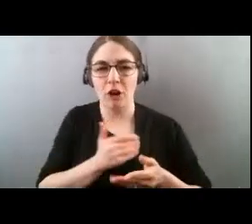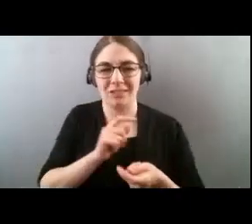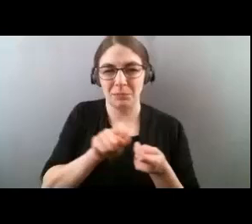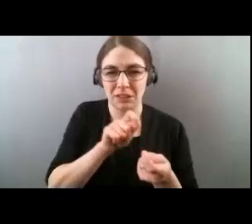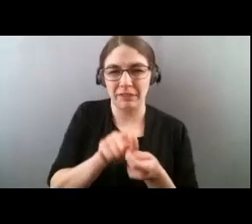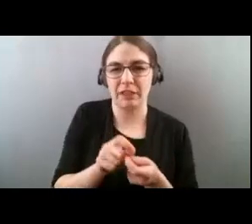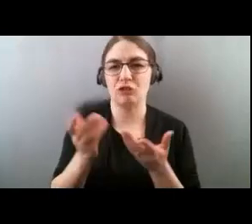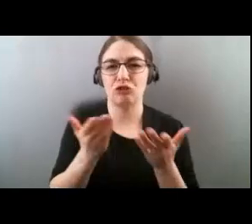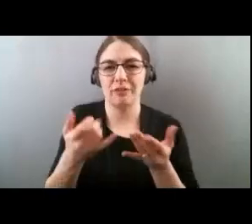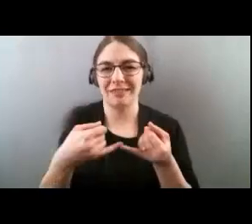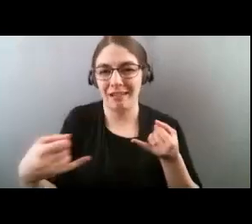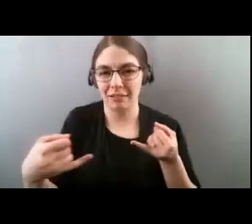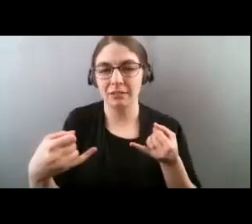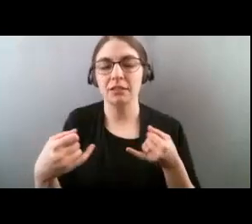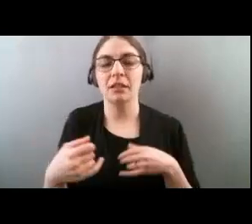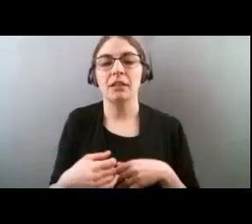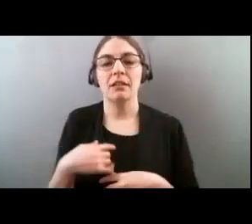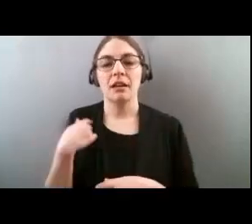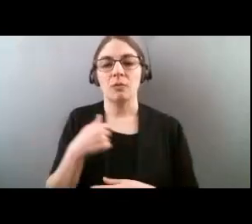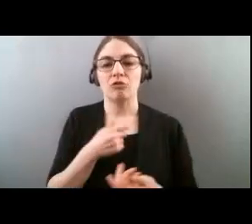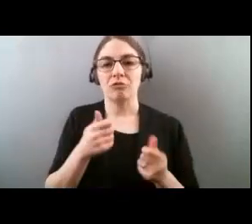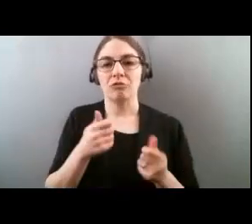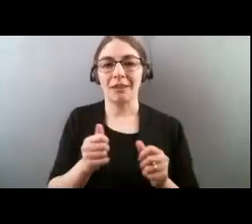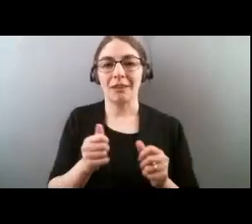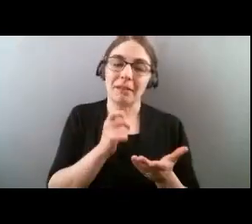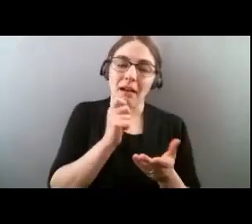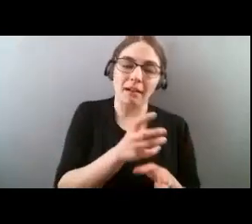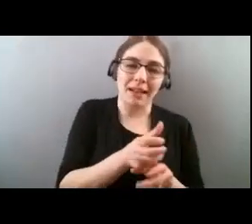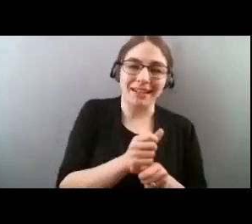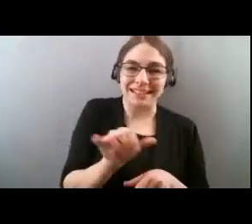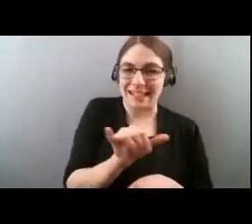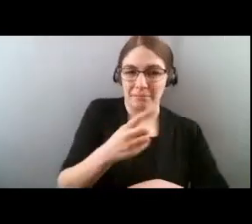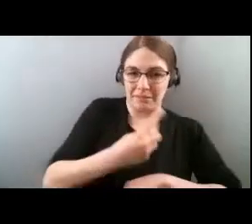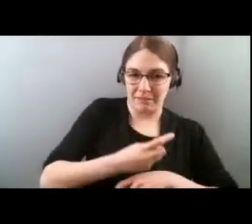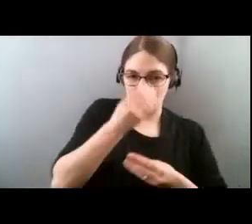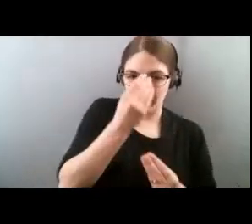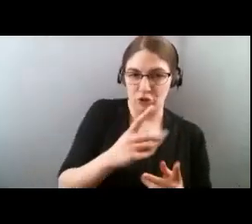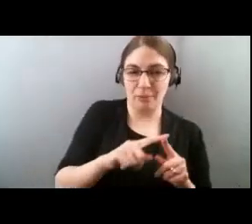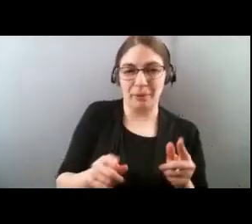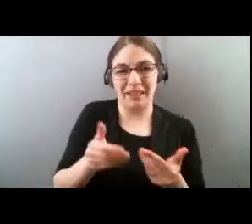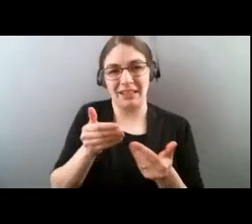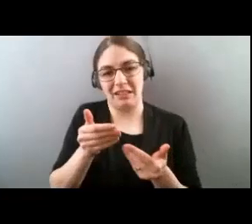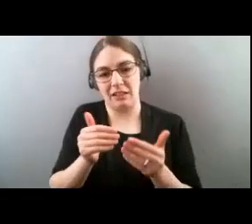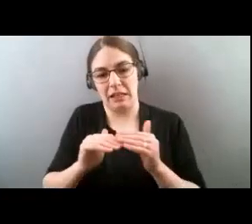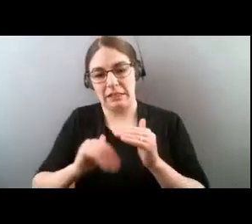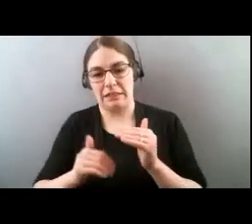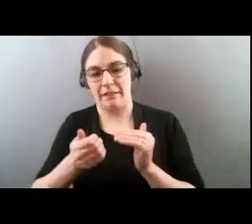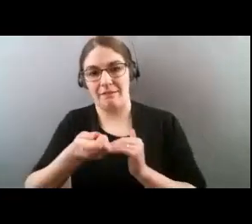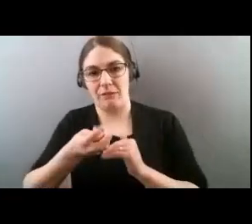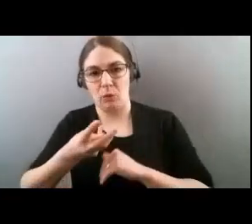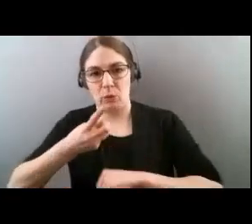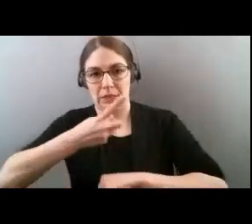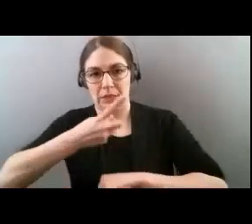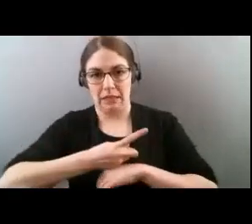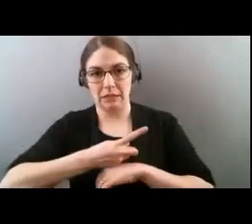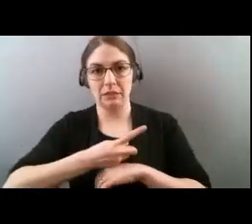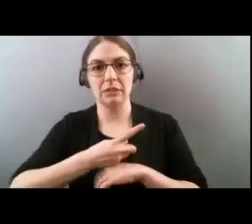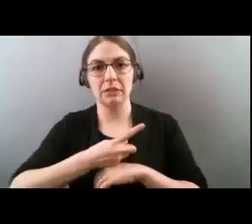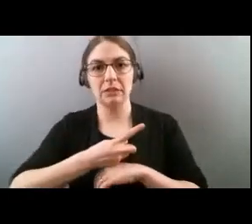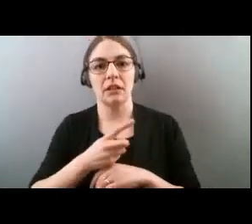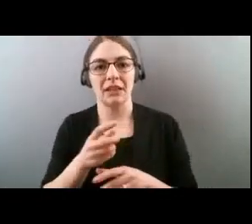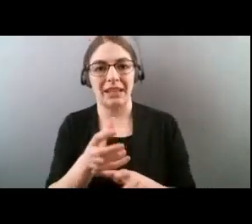and trying to get maybe not same day information, but within a couple of days. Who are our patients on